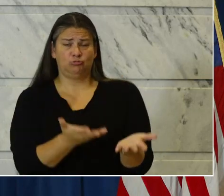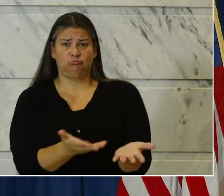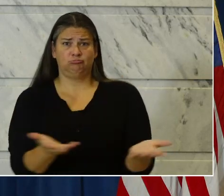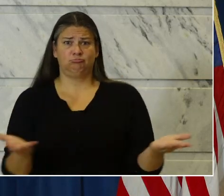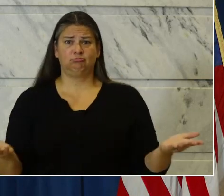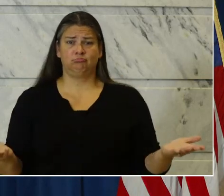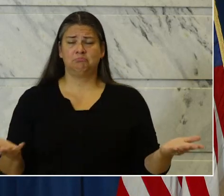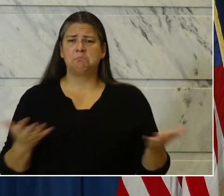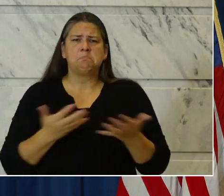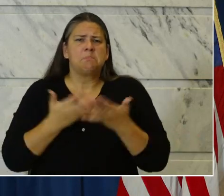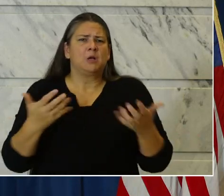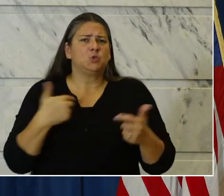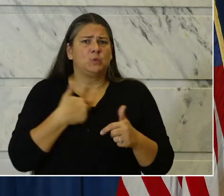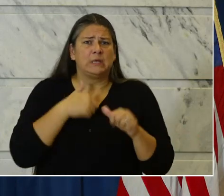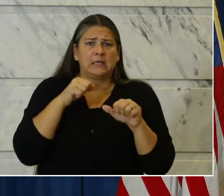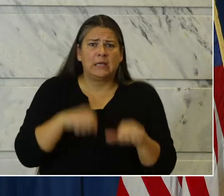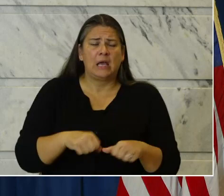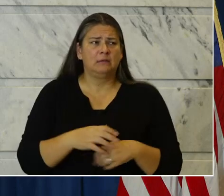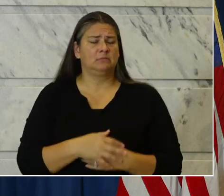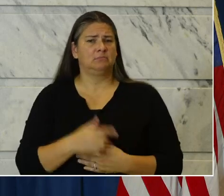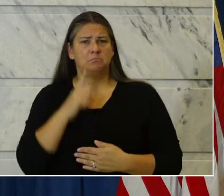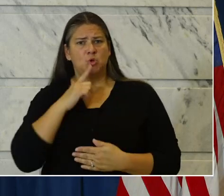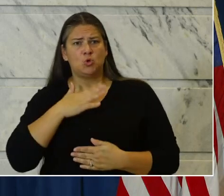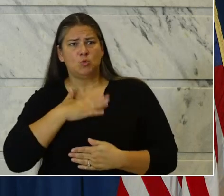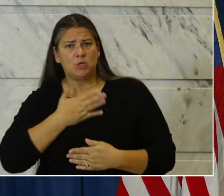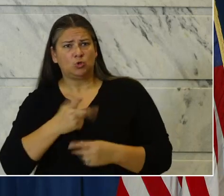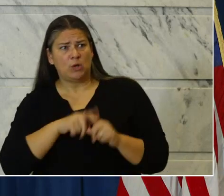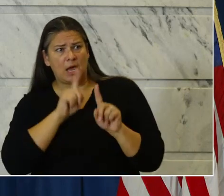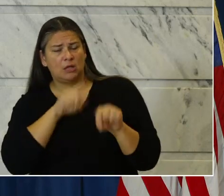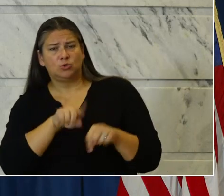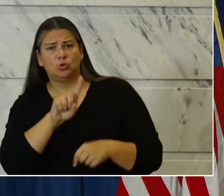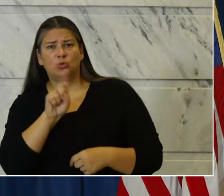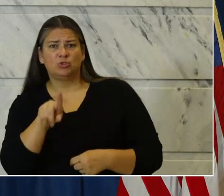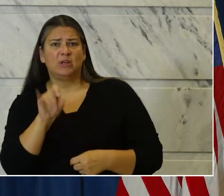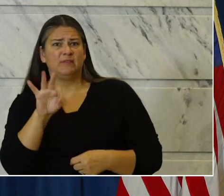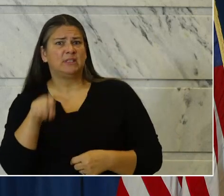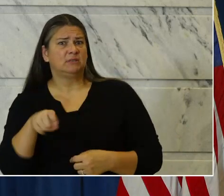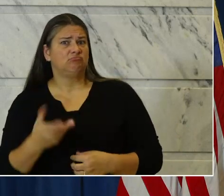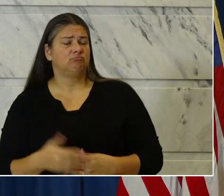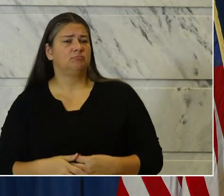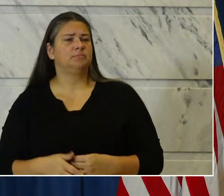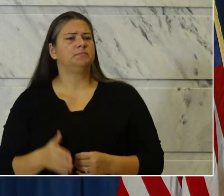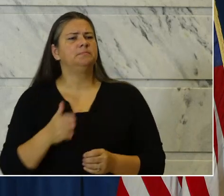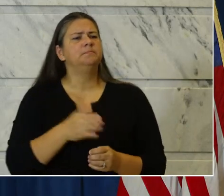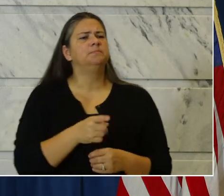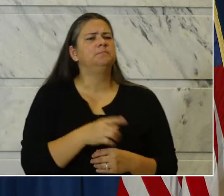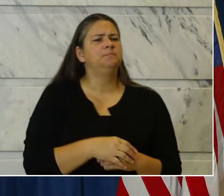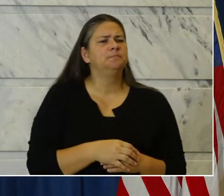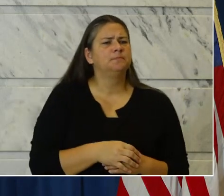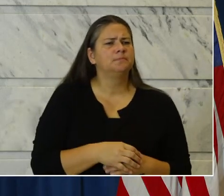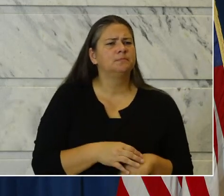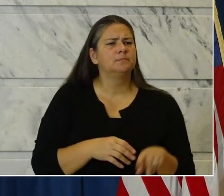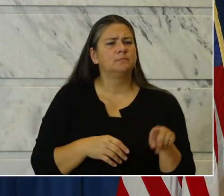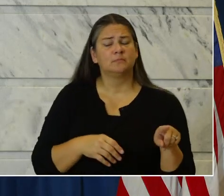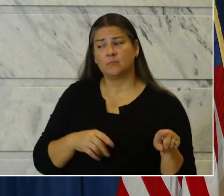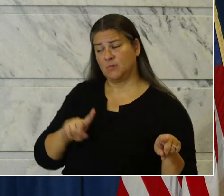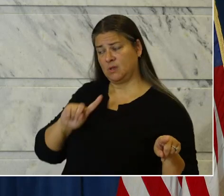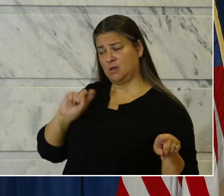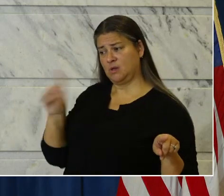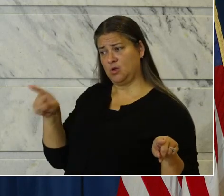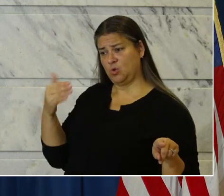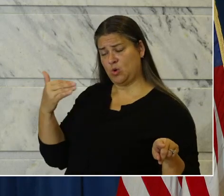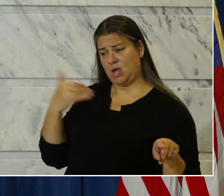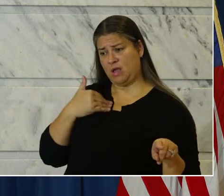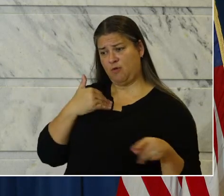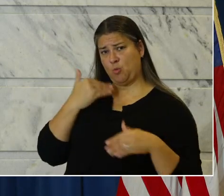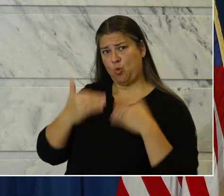jobs as possible and be ready and willing to answer the questions. Progress report on the job Ernst & Young is